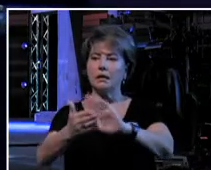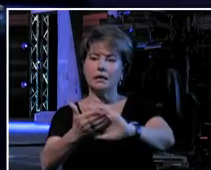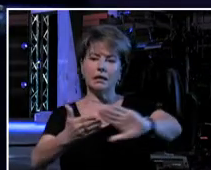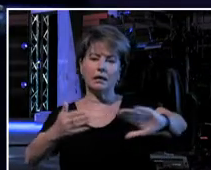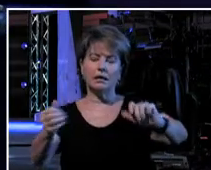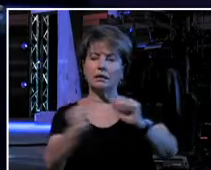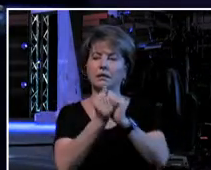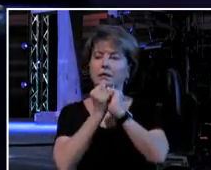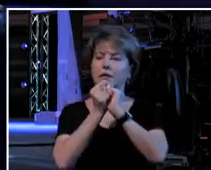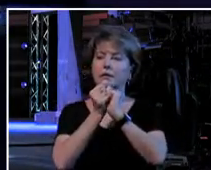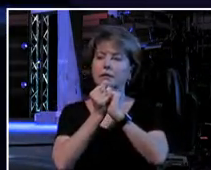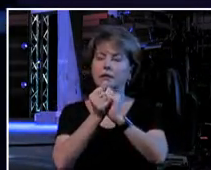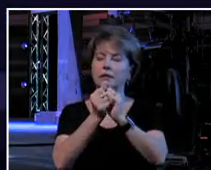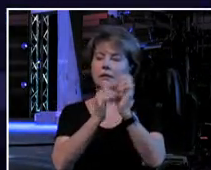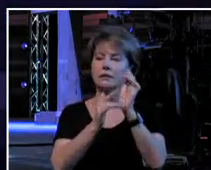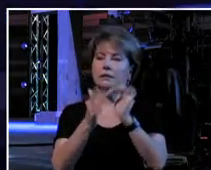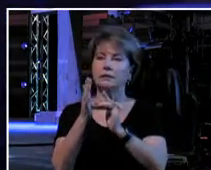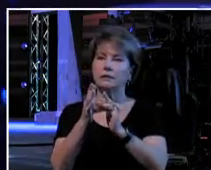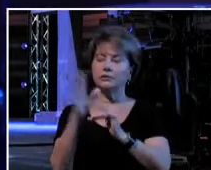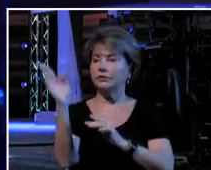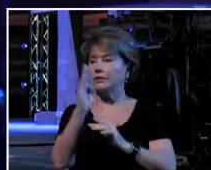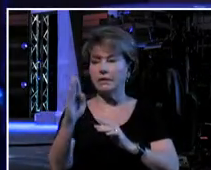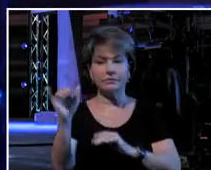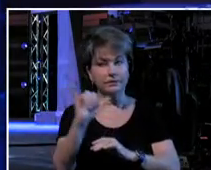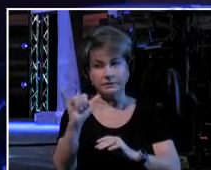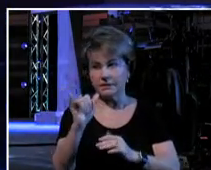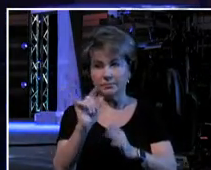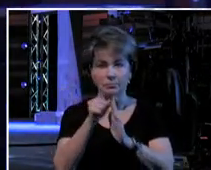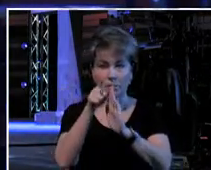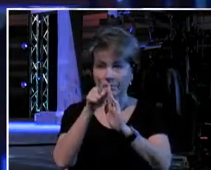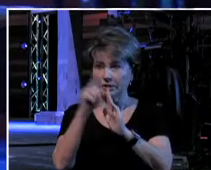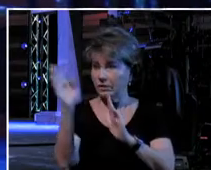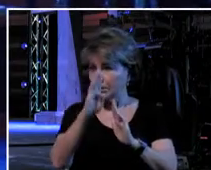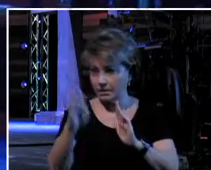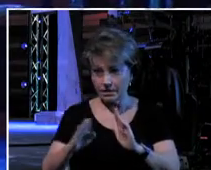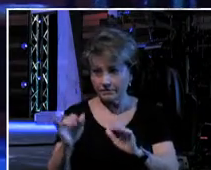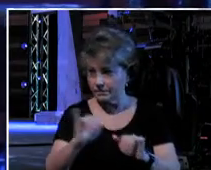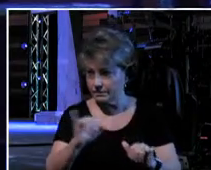Jesus. That's that never be the same moment, and they never were the